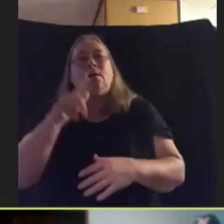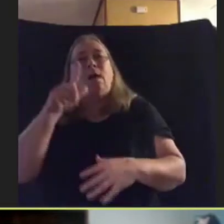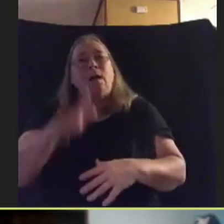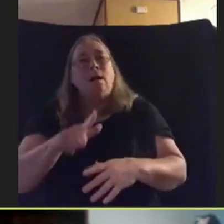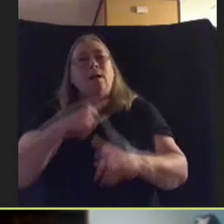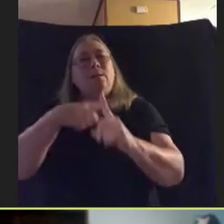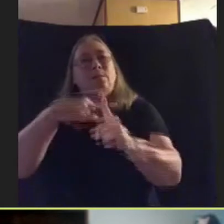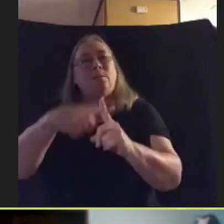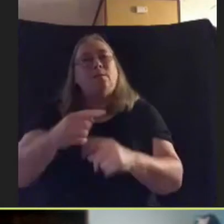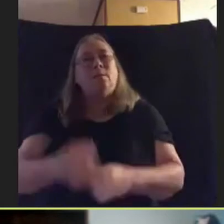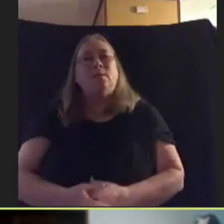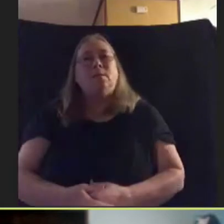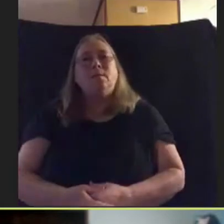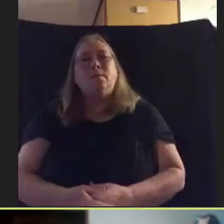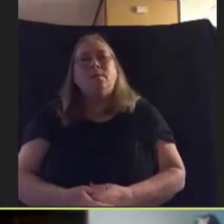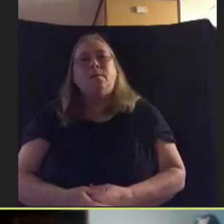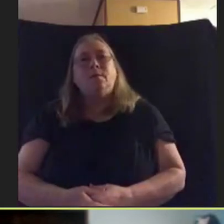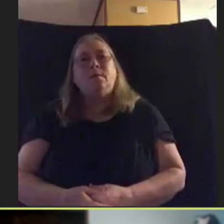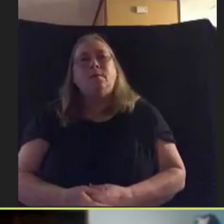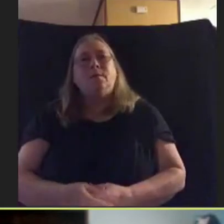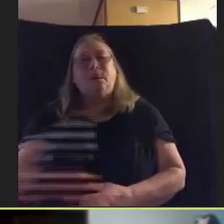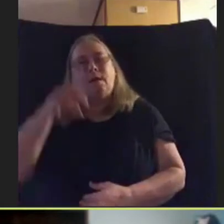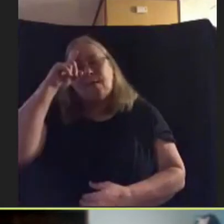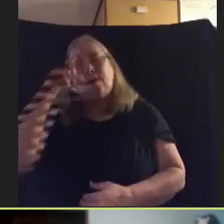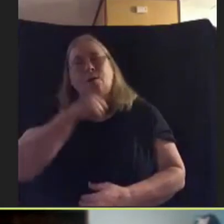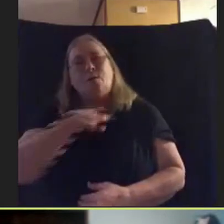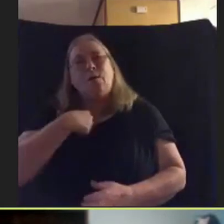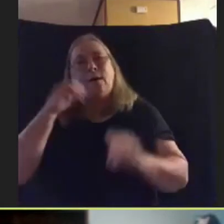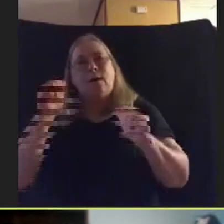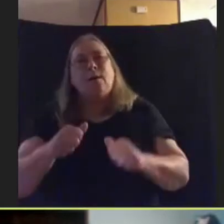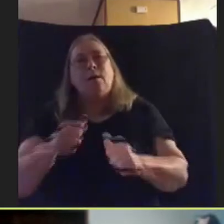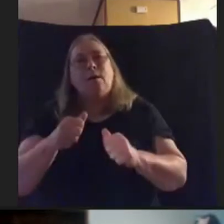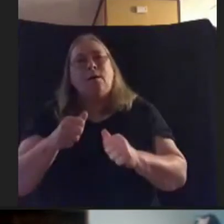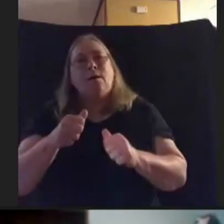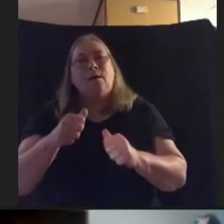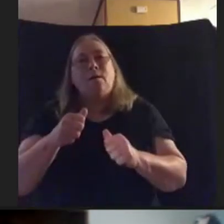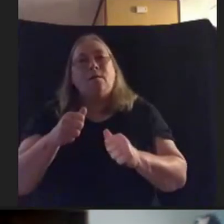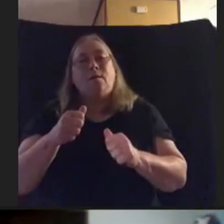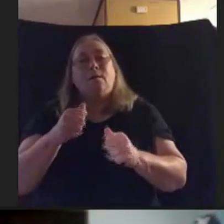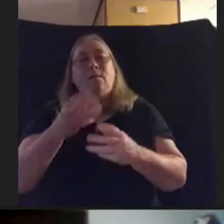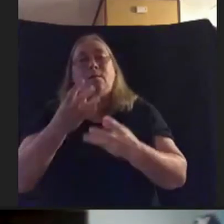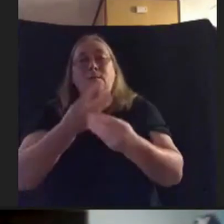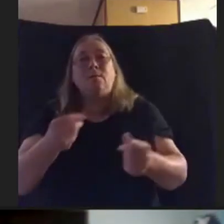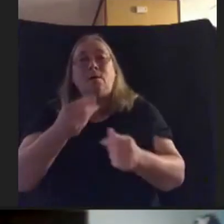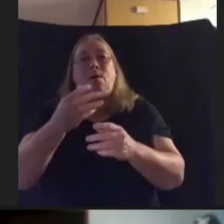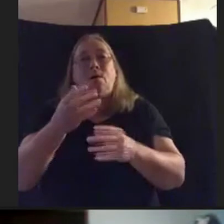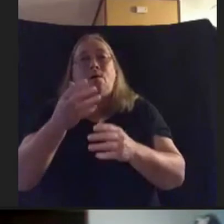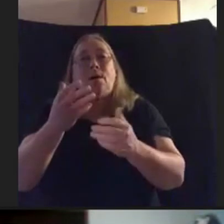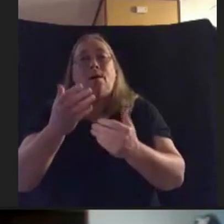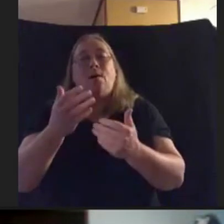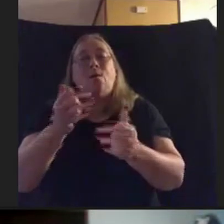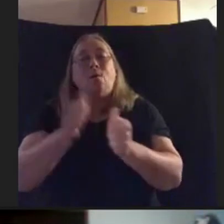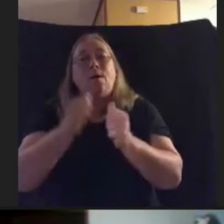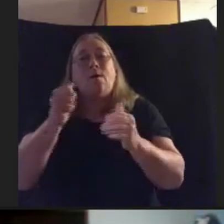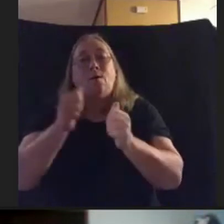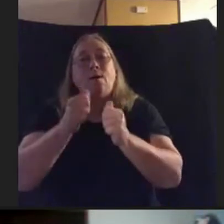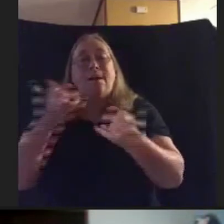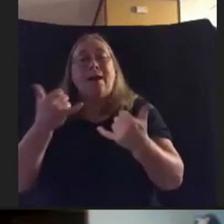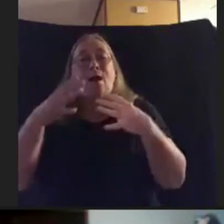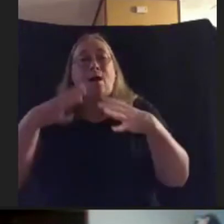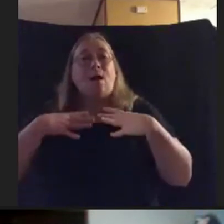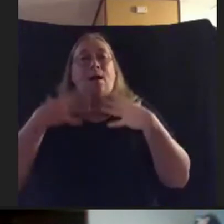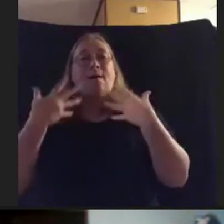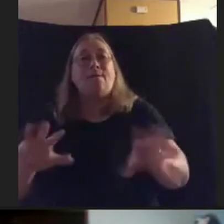I certainly see we saw that during the holidays. Yeah, our peak day of 3,500 cases in a single day was after